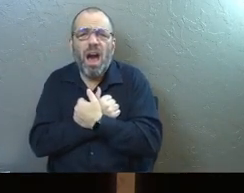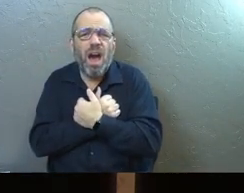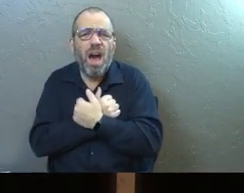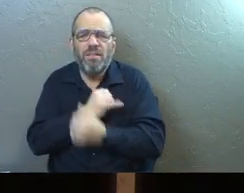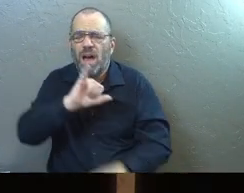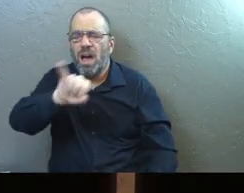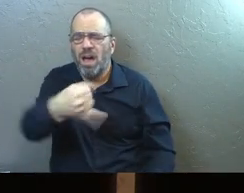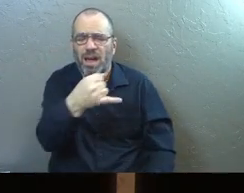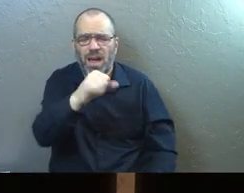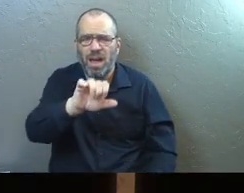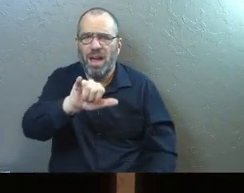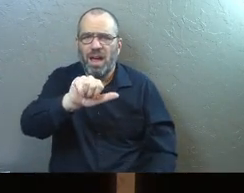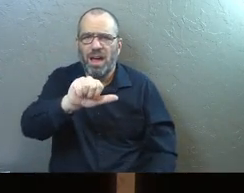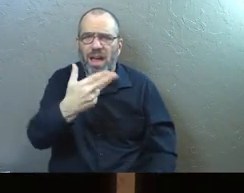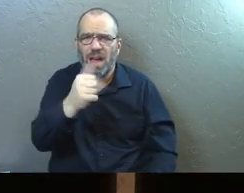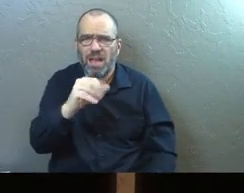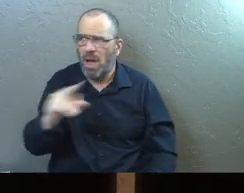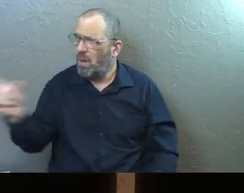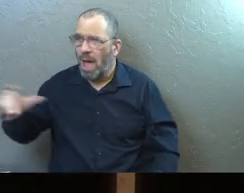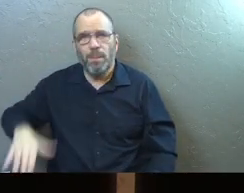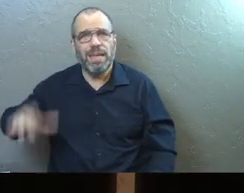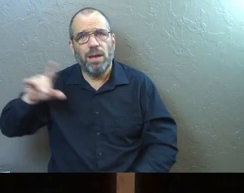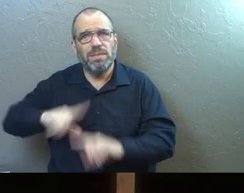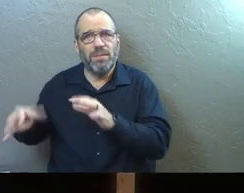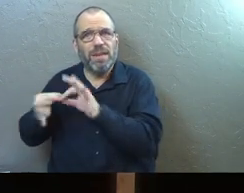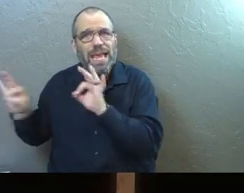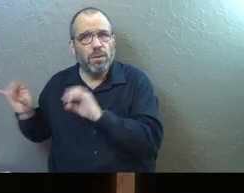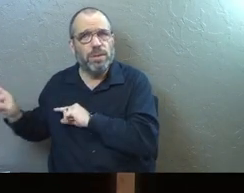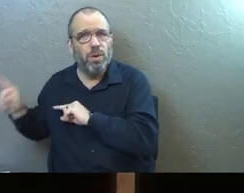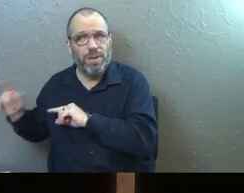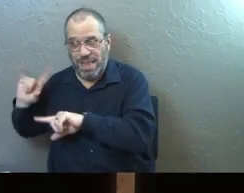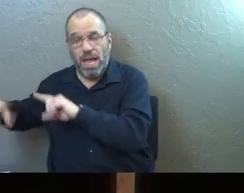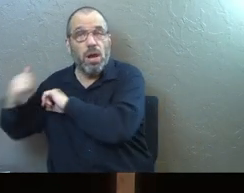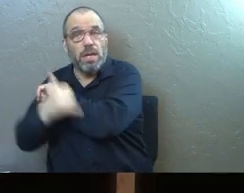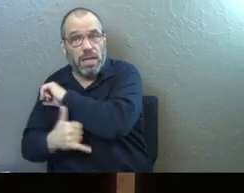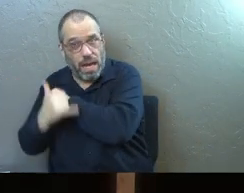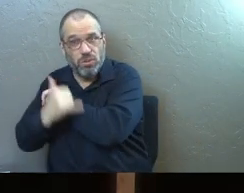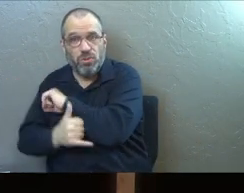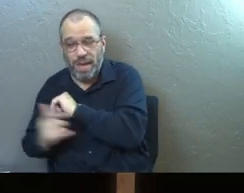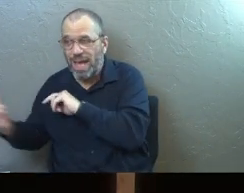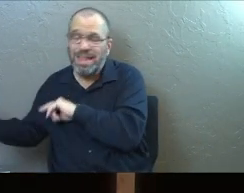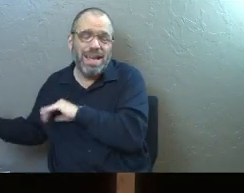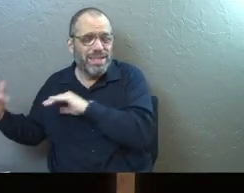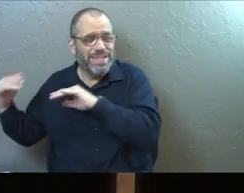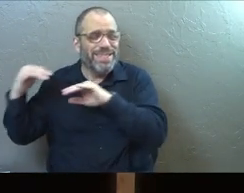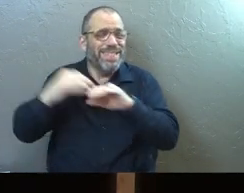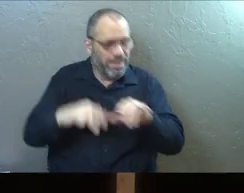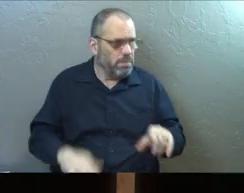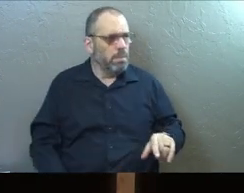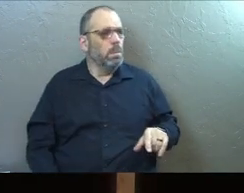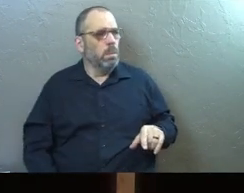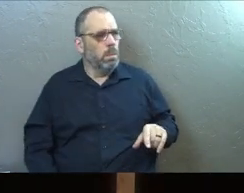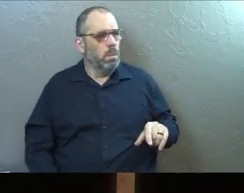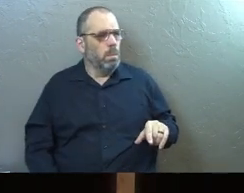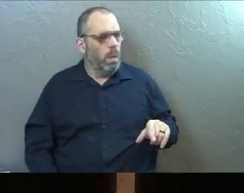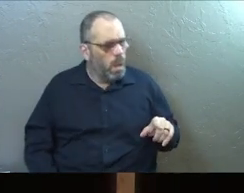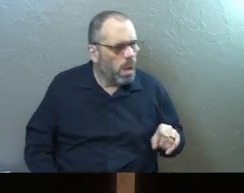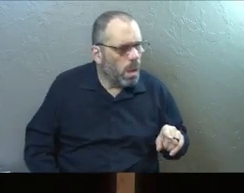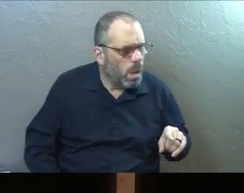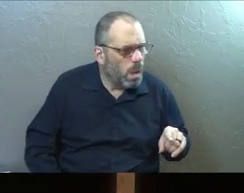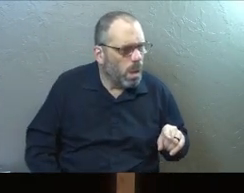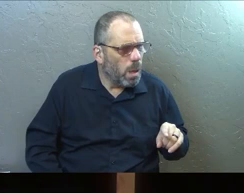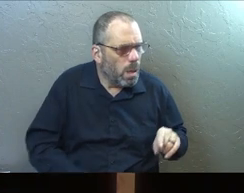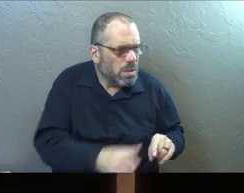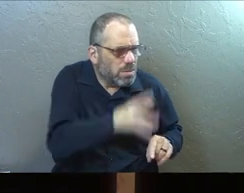They're devoted to Yahweh, but they grew up speaking a different language. And all of a sudden they're here and they hear their language